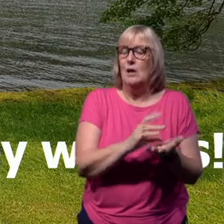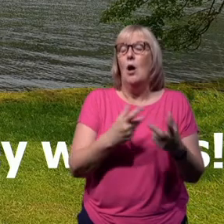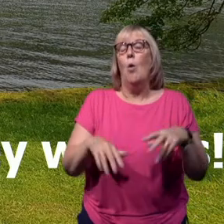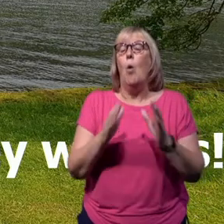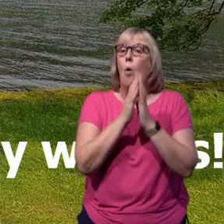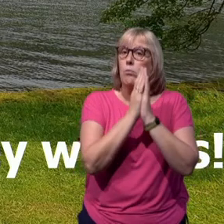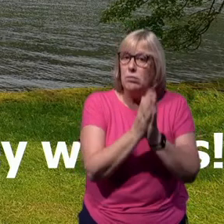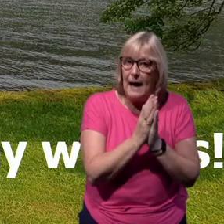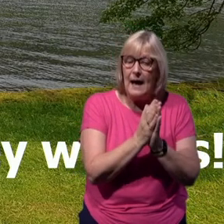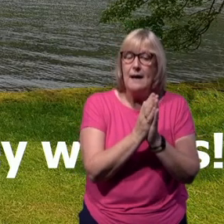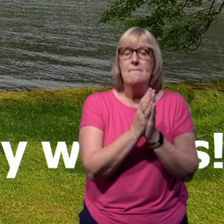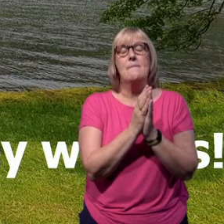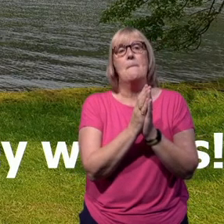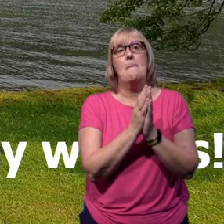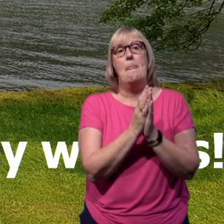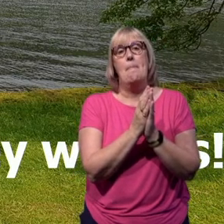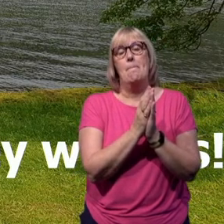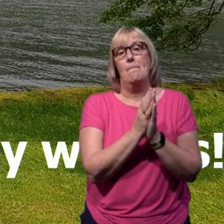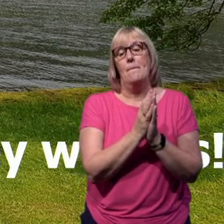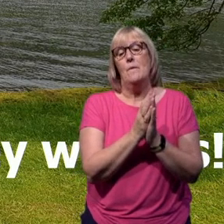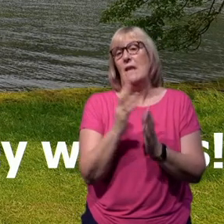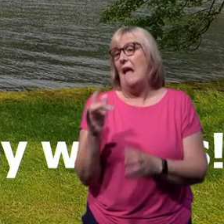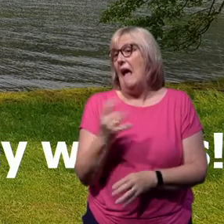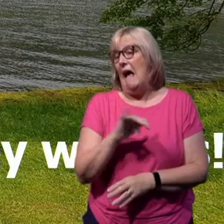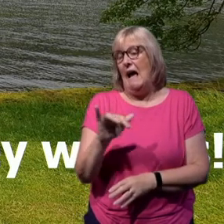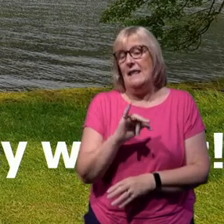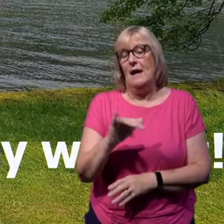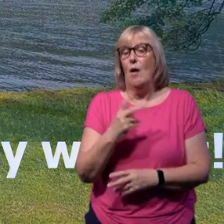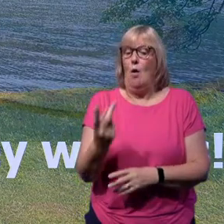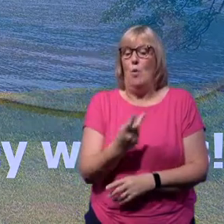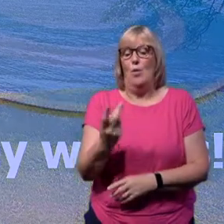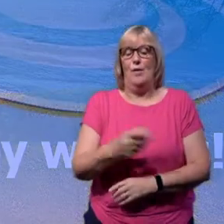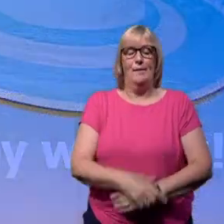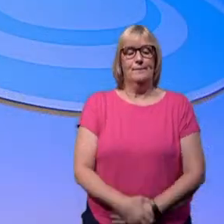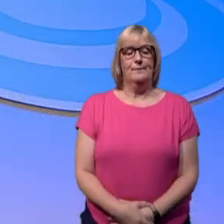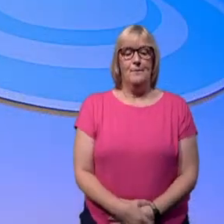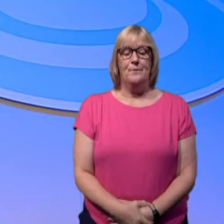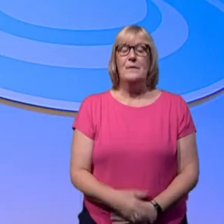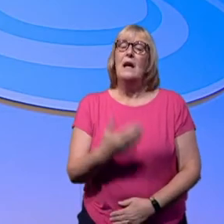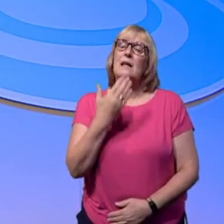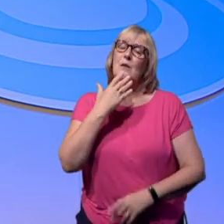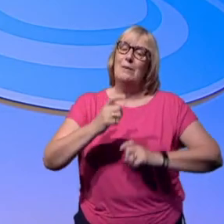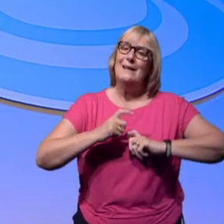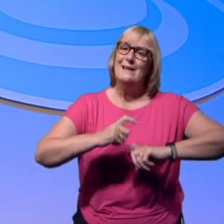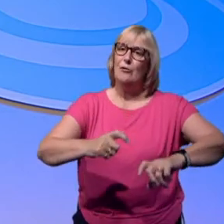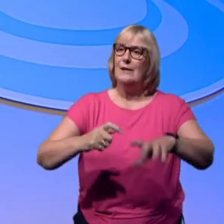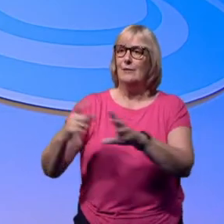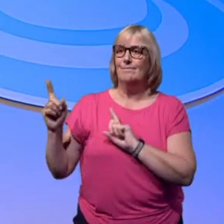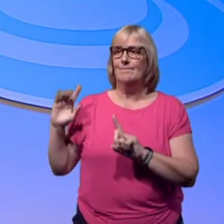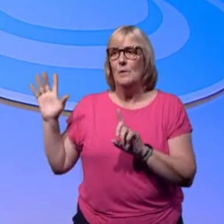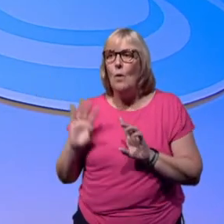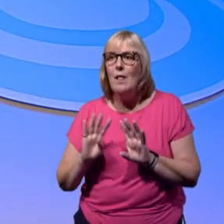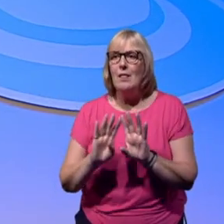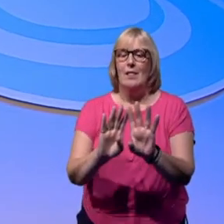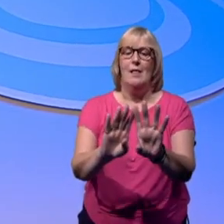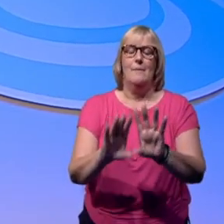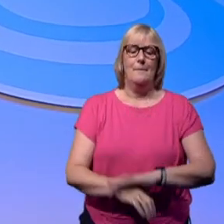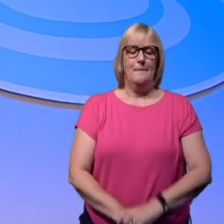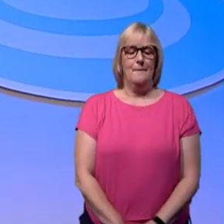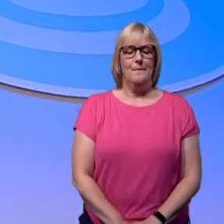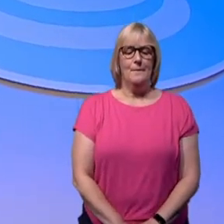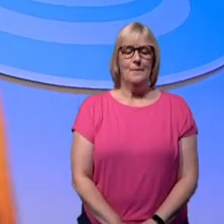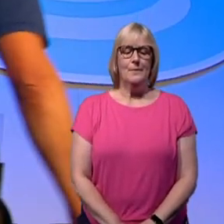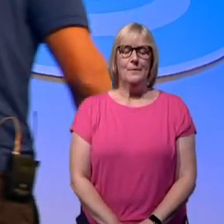prayerfully support us, but also maybe financially as well. So please do continue the journey with us. Thank you.